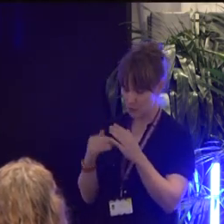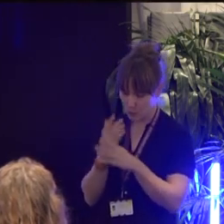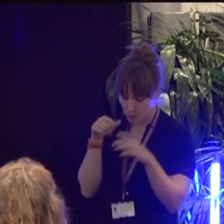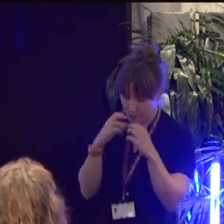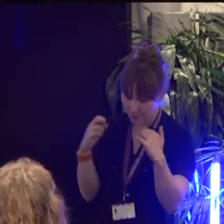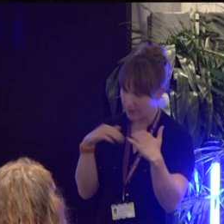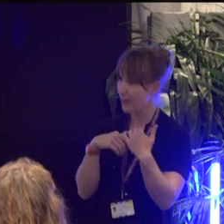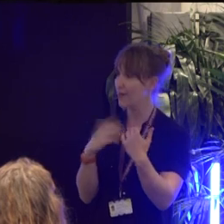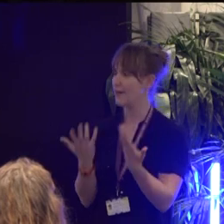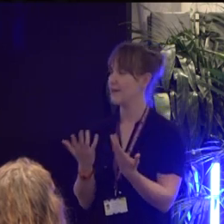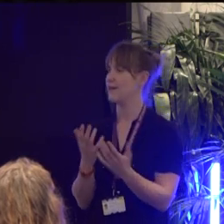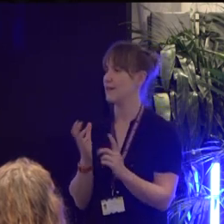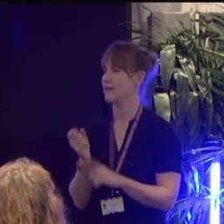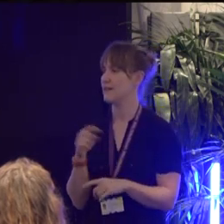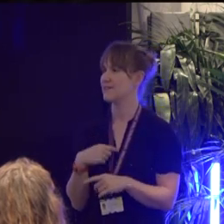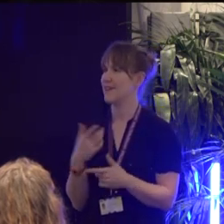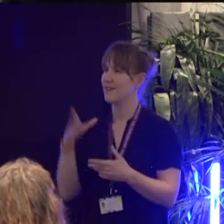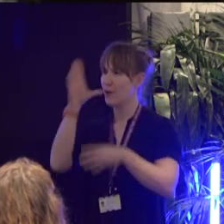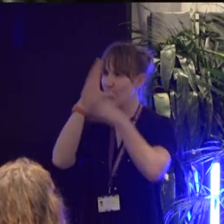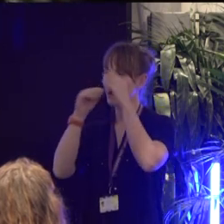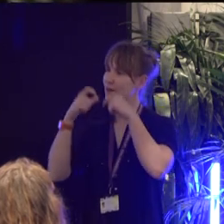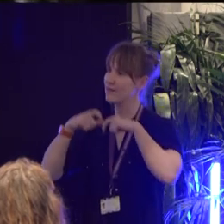it's like kind of endlessly learning, I think.